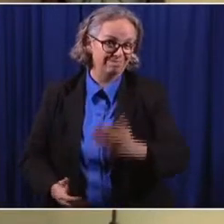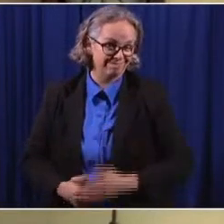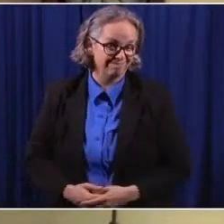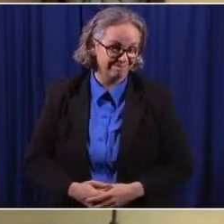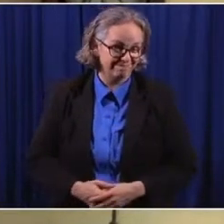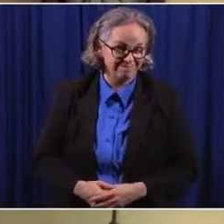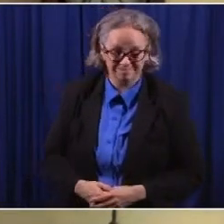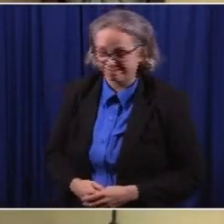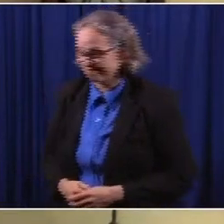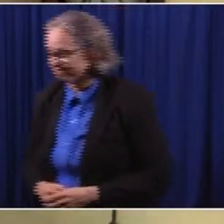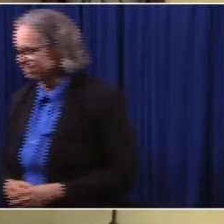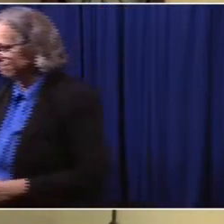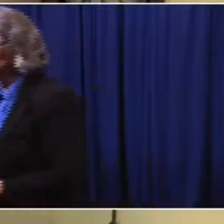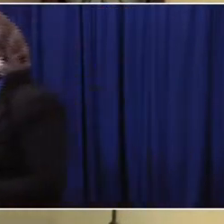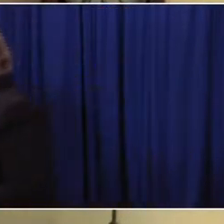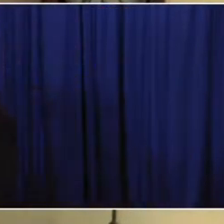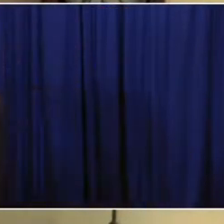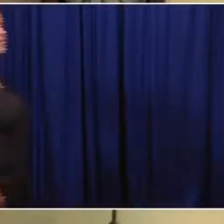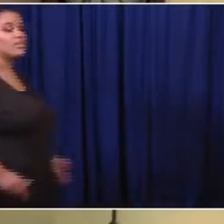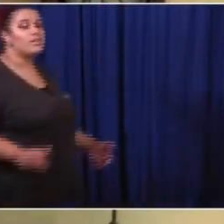the Ohio Capitol Journal.